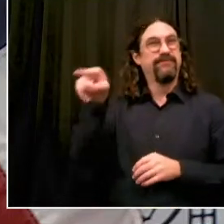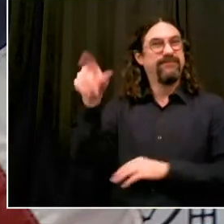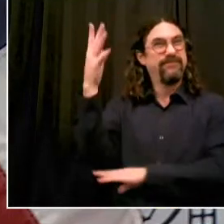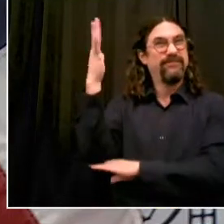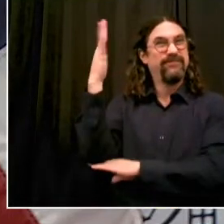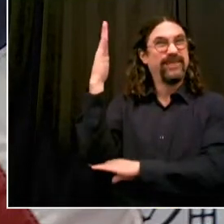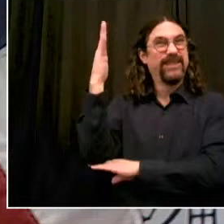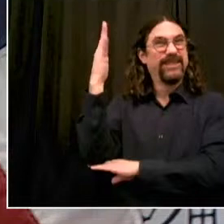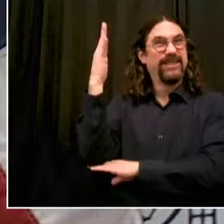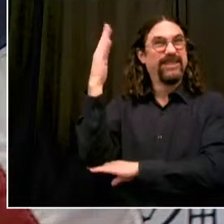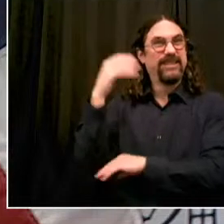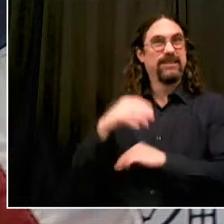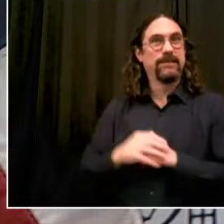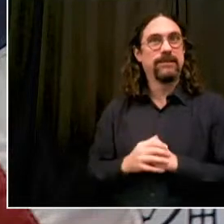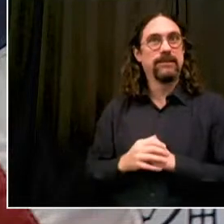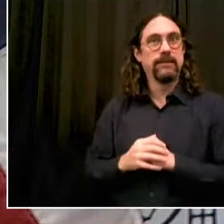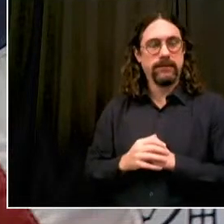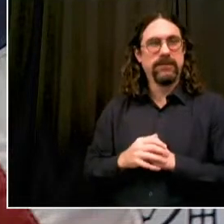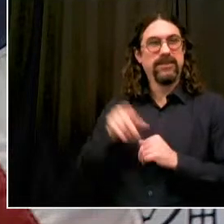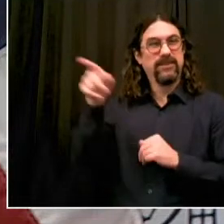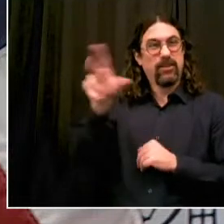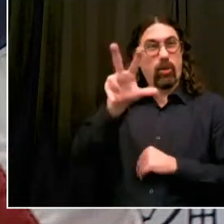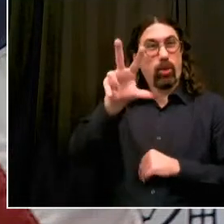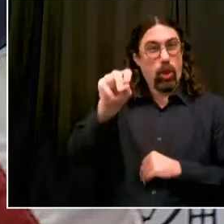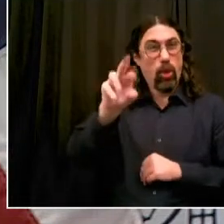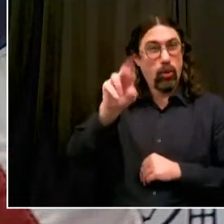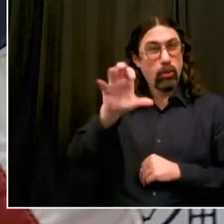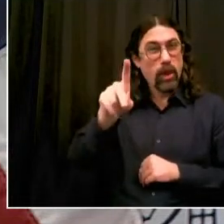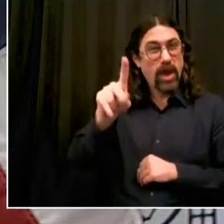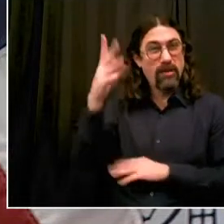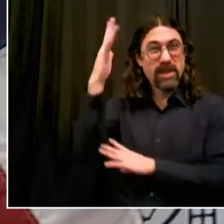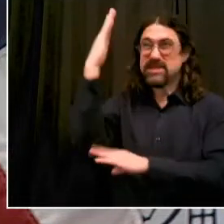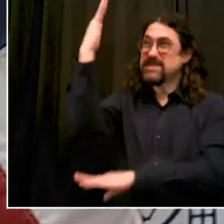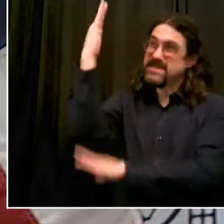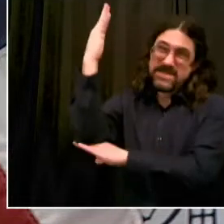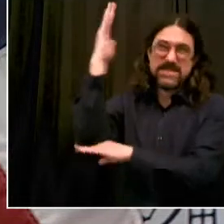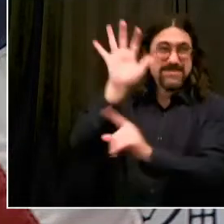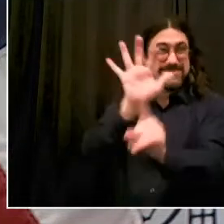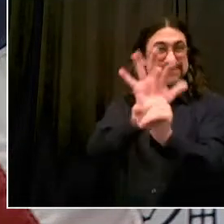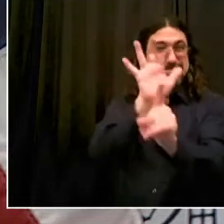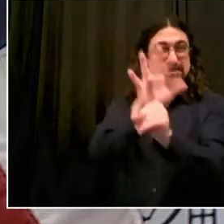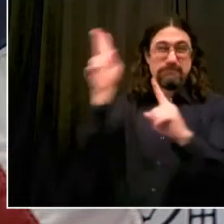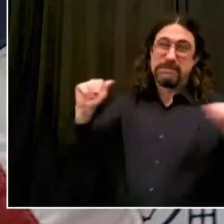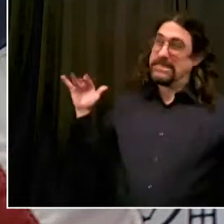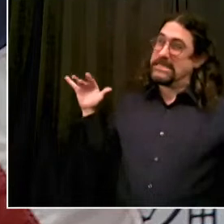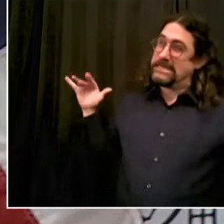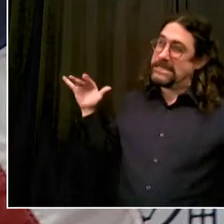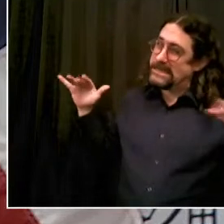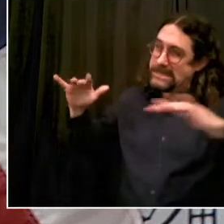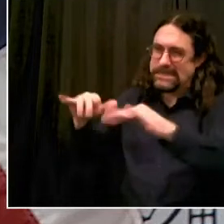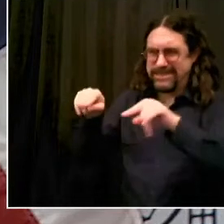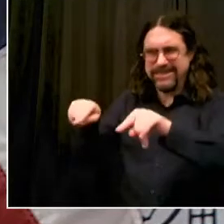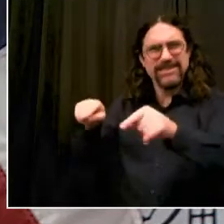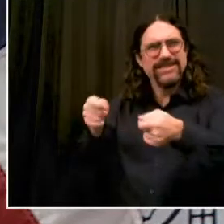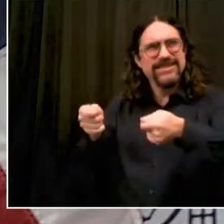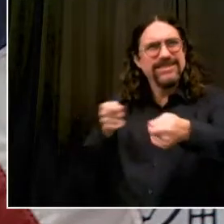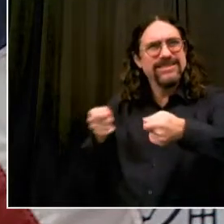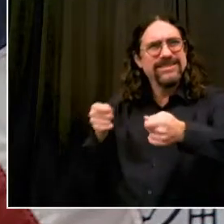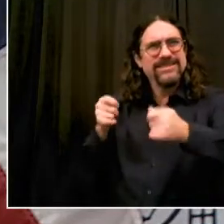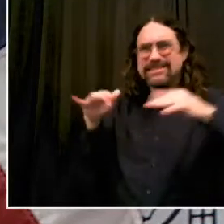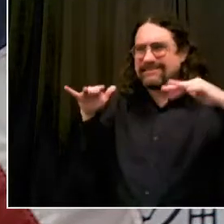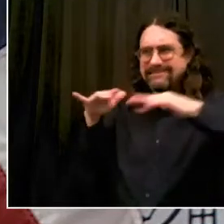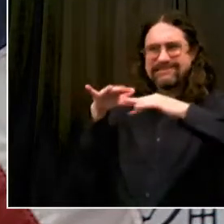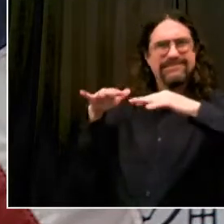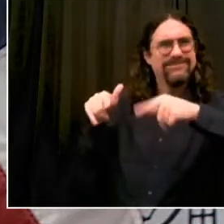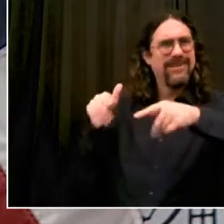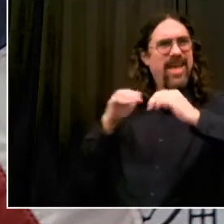Important question. First, we've been working with the state on the right way to approach this, and we have agreed on a